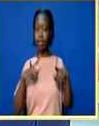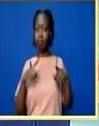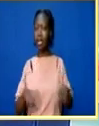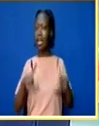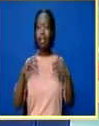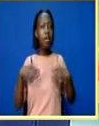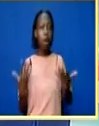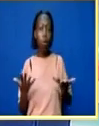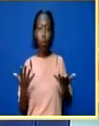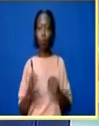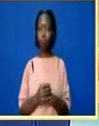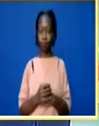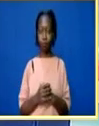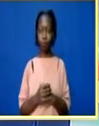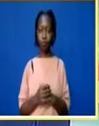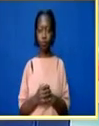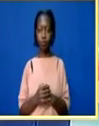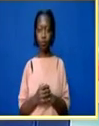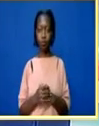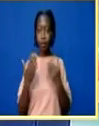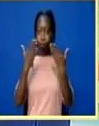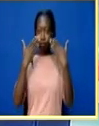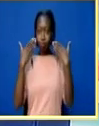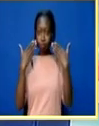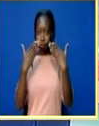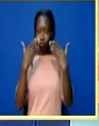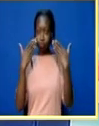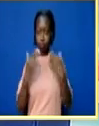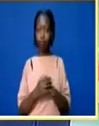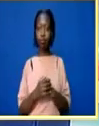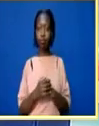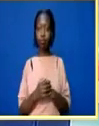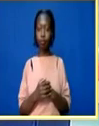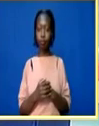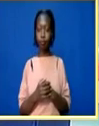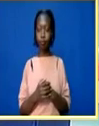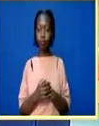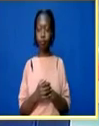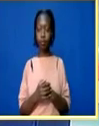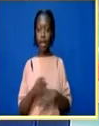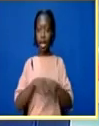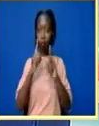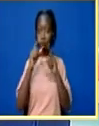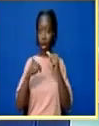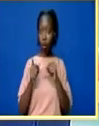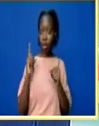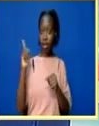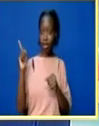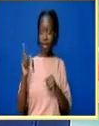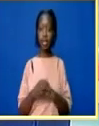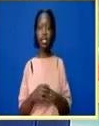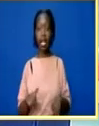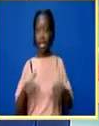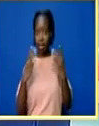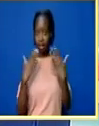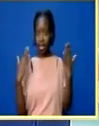live? It breathes in and it breathes out. There is the exchange. Okay. When you talk about this organic matter, mm-hmm. organic